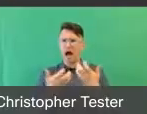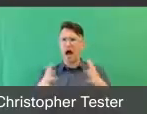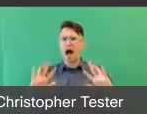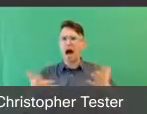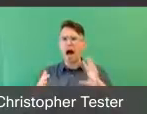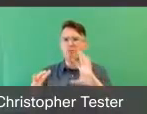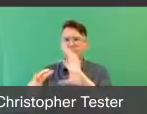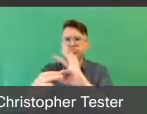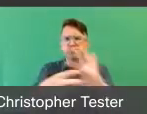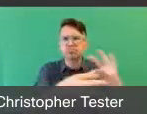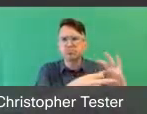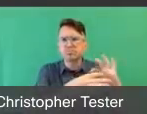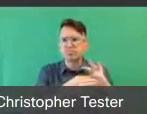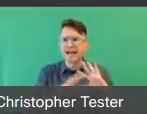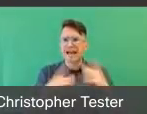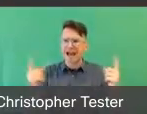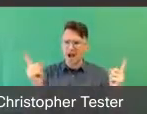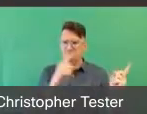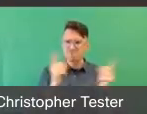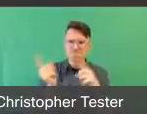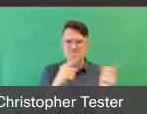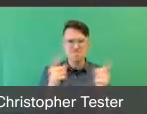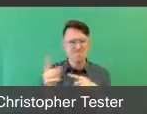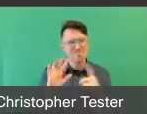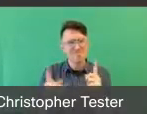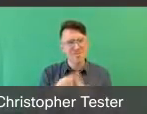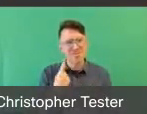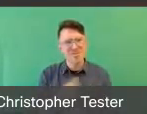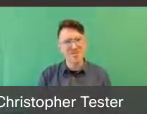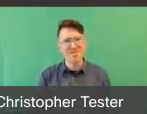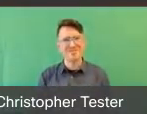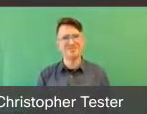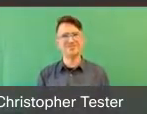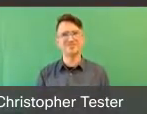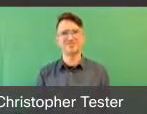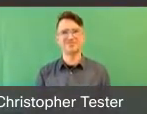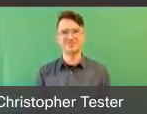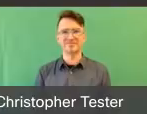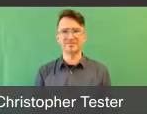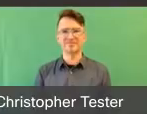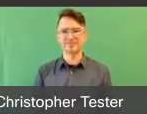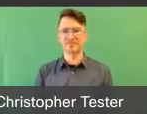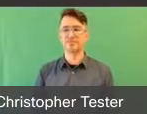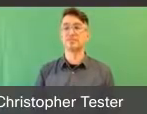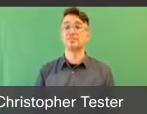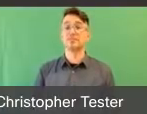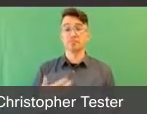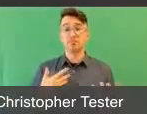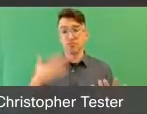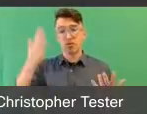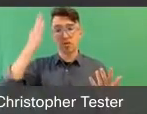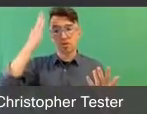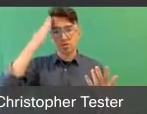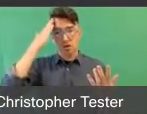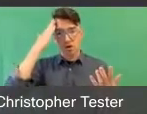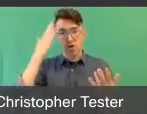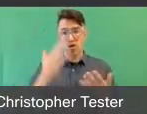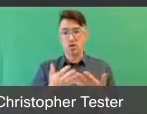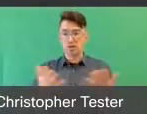their community. We know that many people were not as resilient or felt more